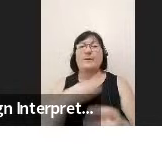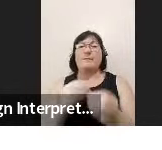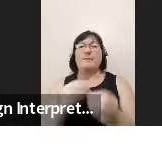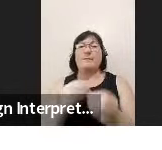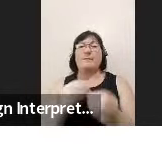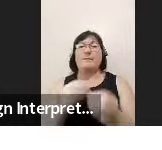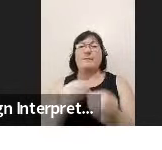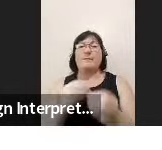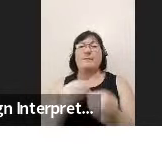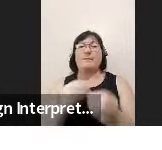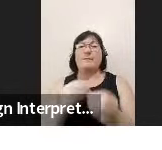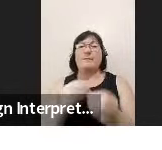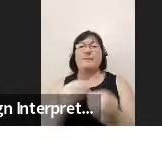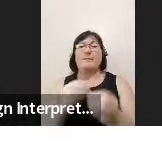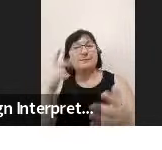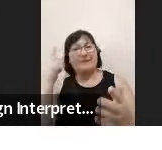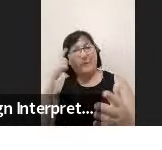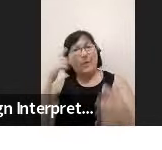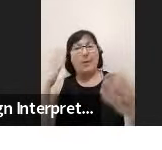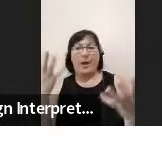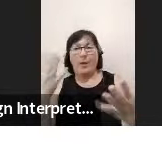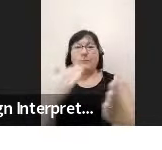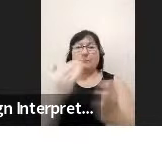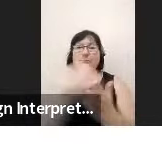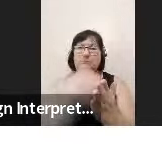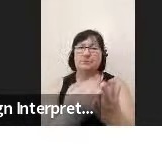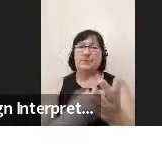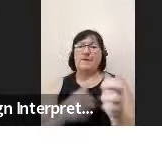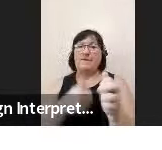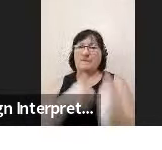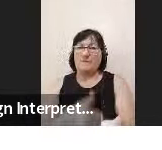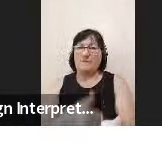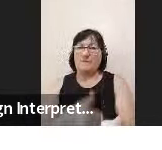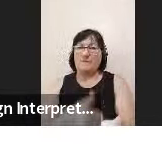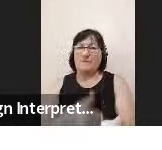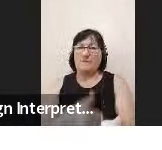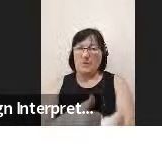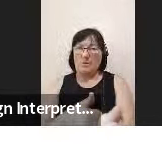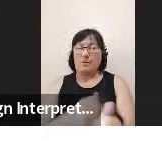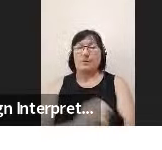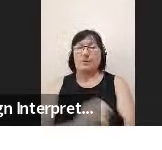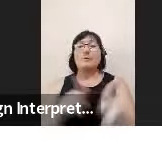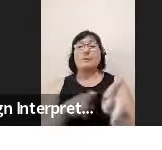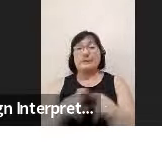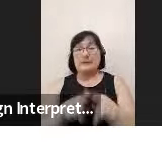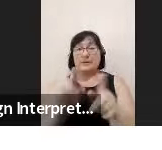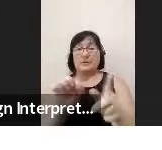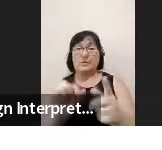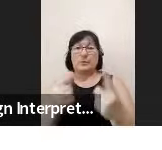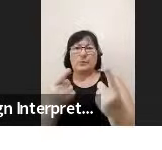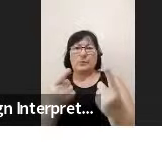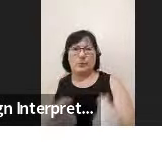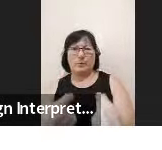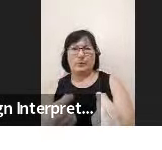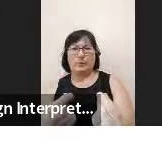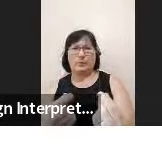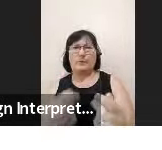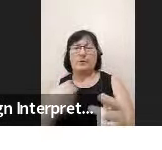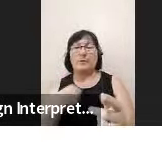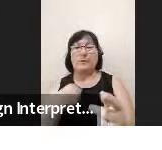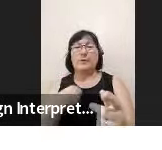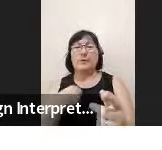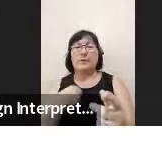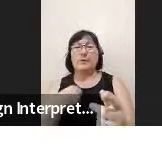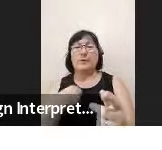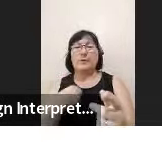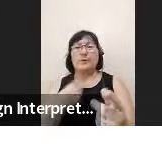This sufficient knowledge test that we do, we used to do it physically in our offices prior to COVID-19. And